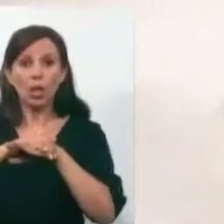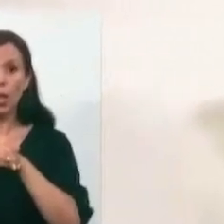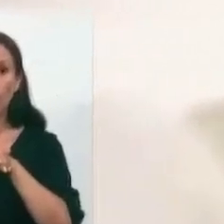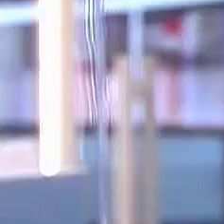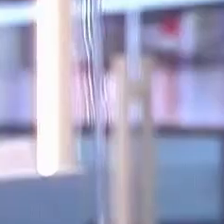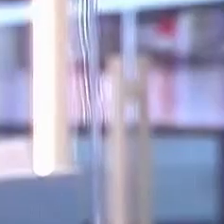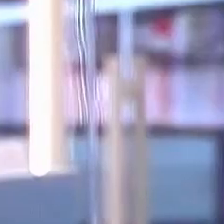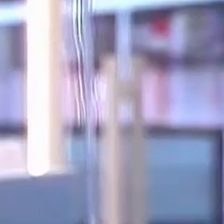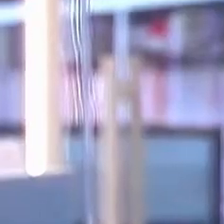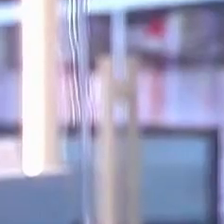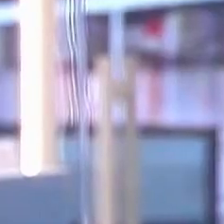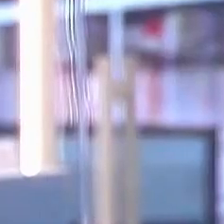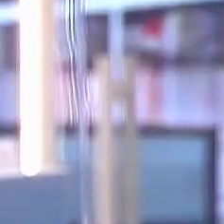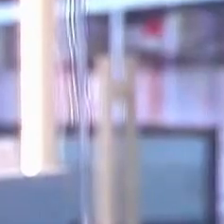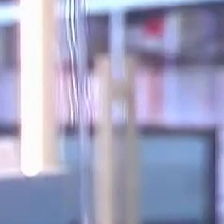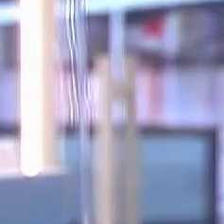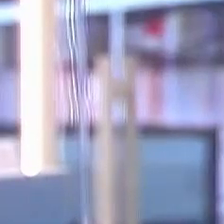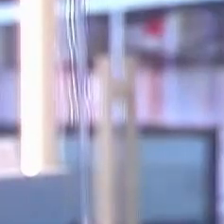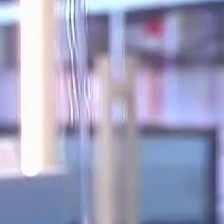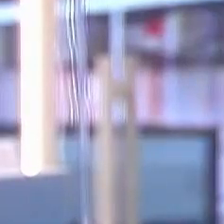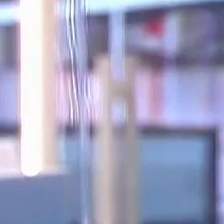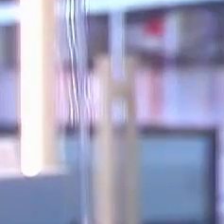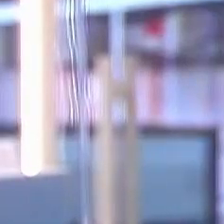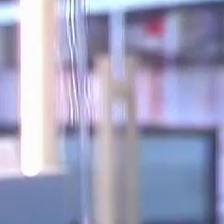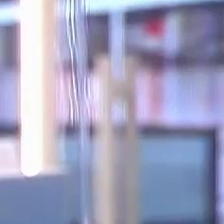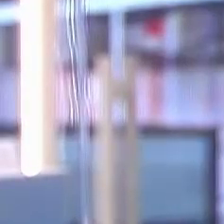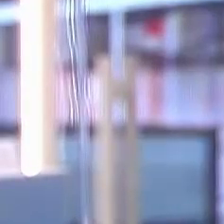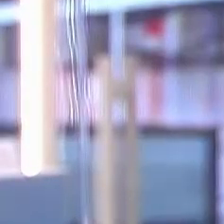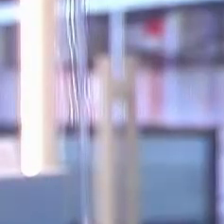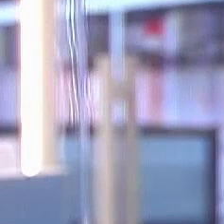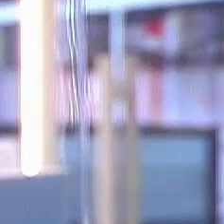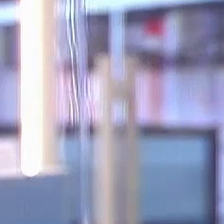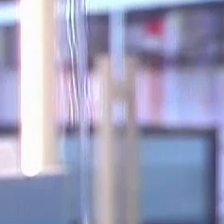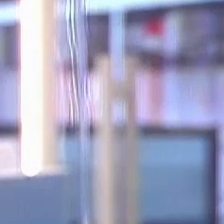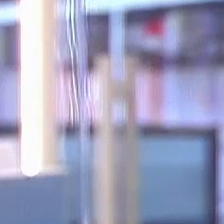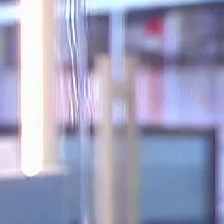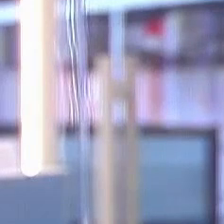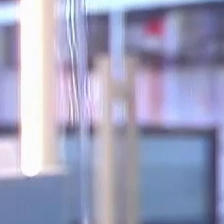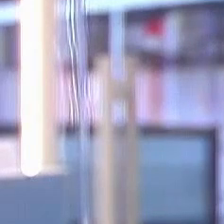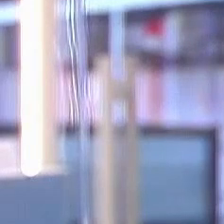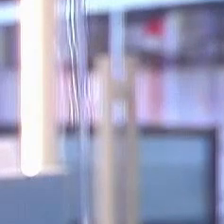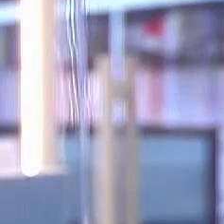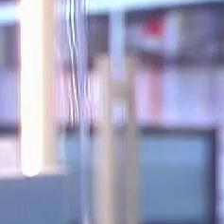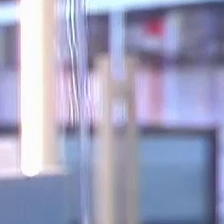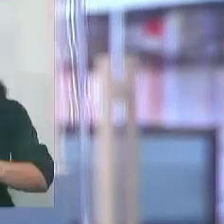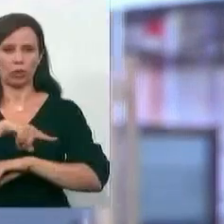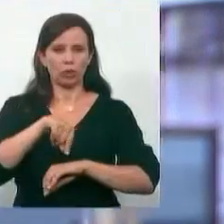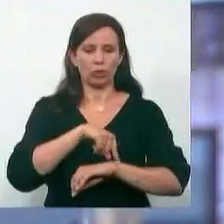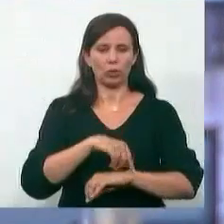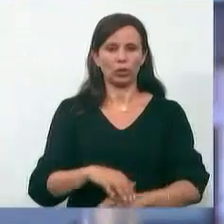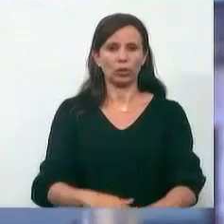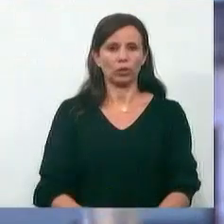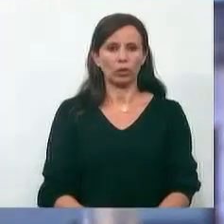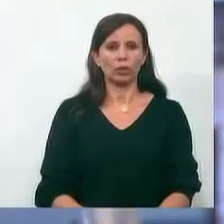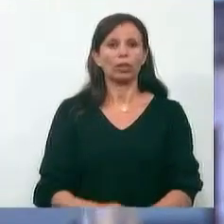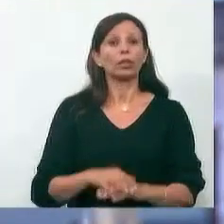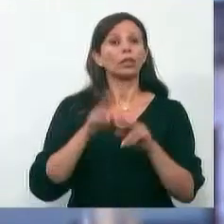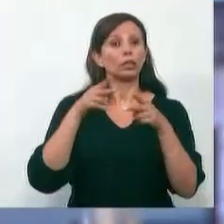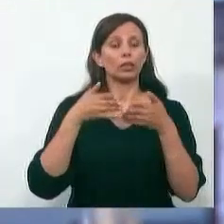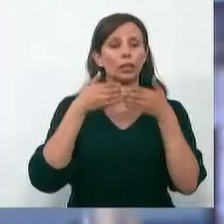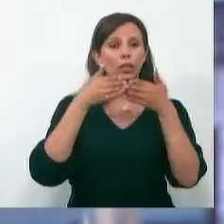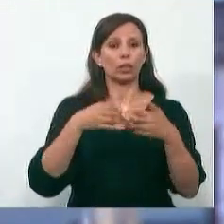An Israeli breakthrough of a blood test can detect lung cancer, the deadliest cancer, within 5 hours. The discovery can aid solve the central